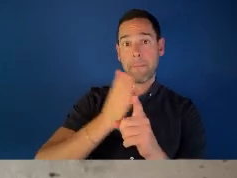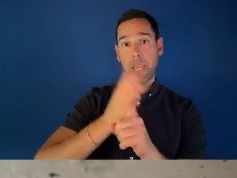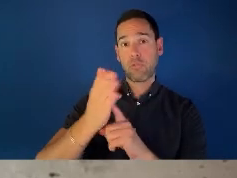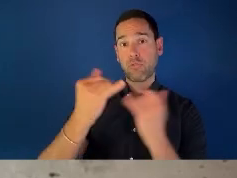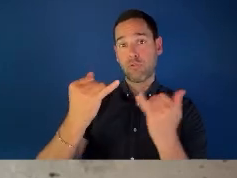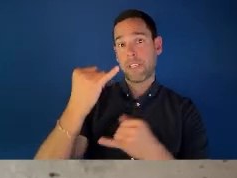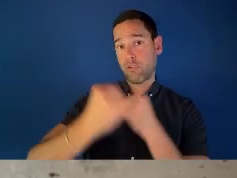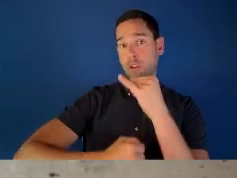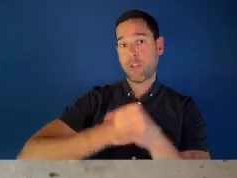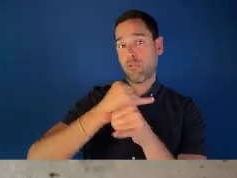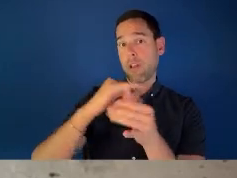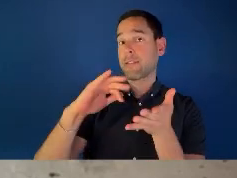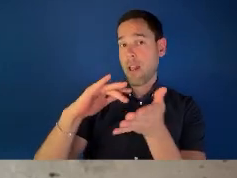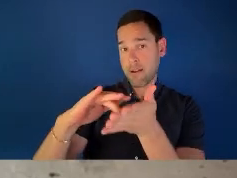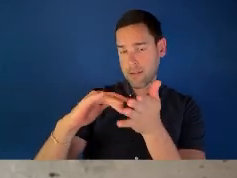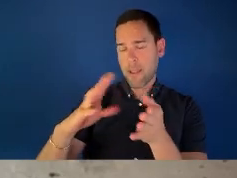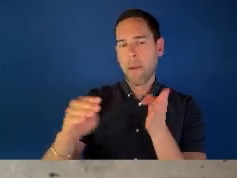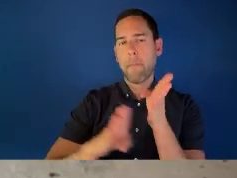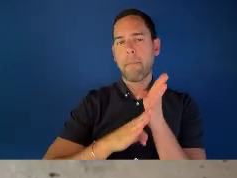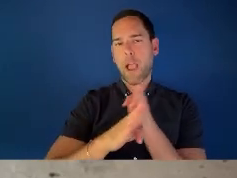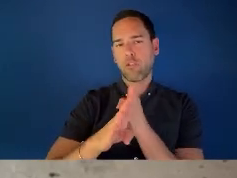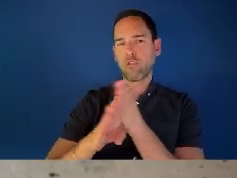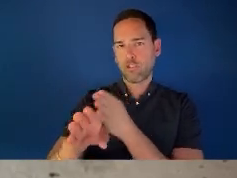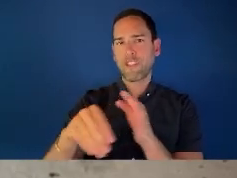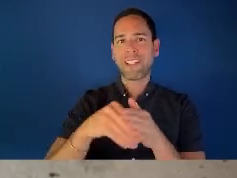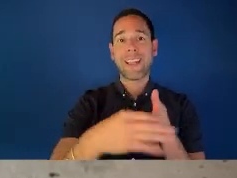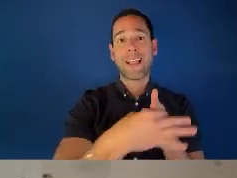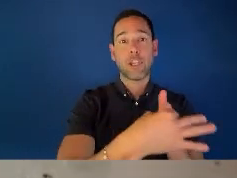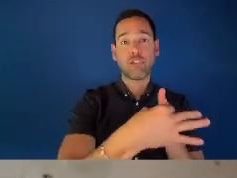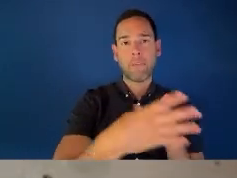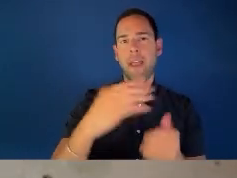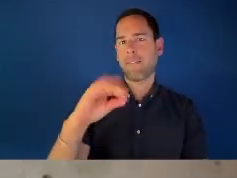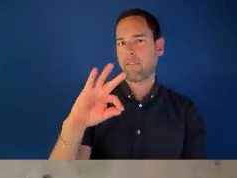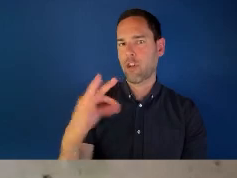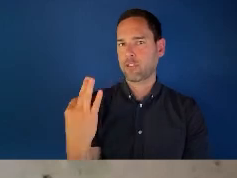than than any of those classes. So